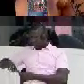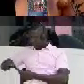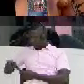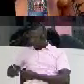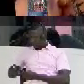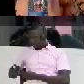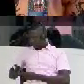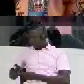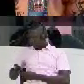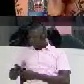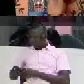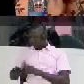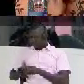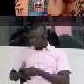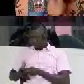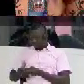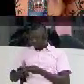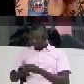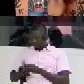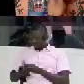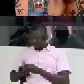the witness room.